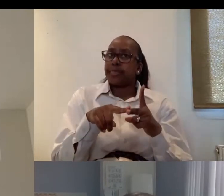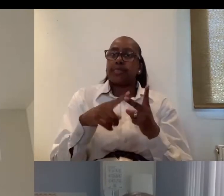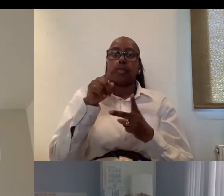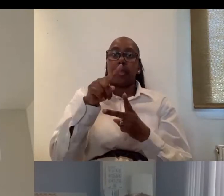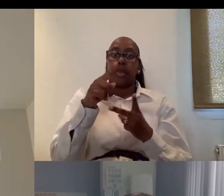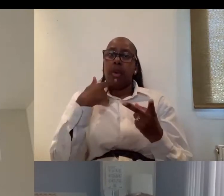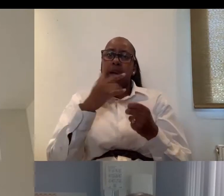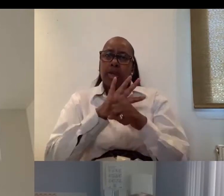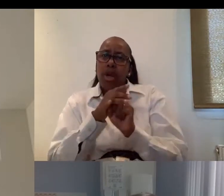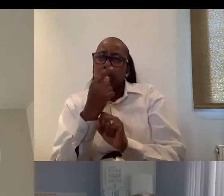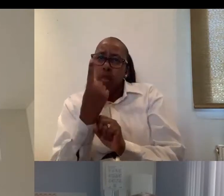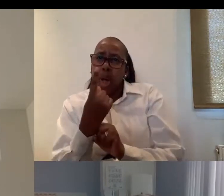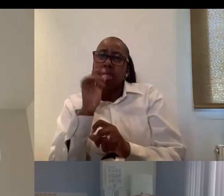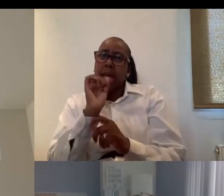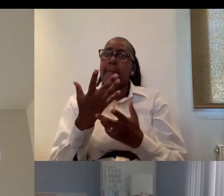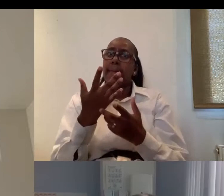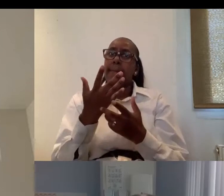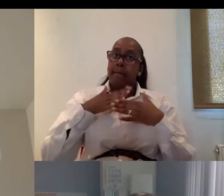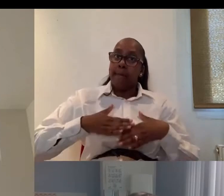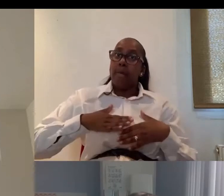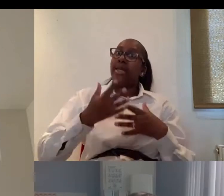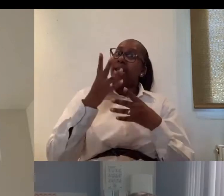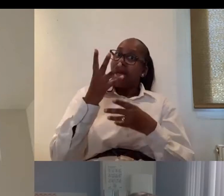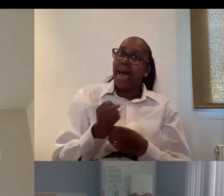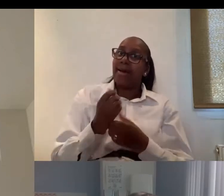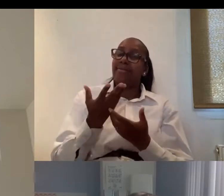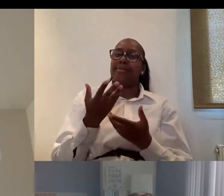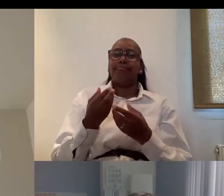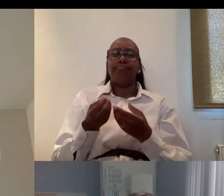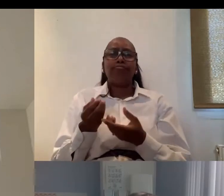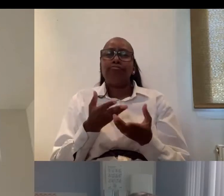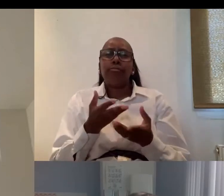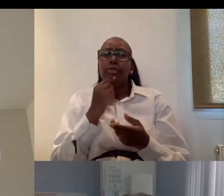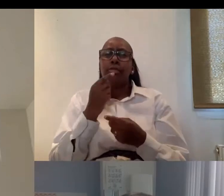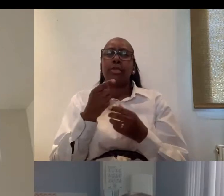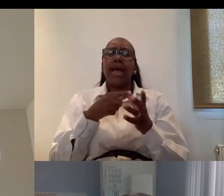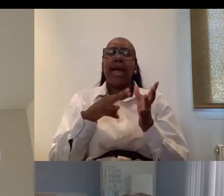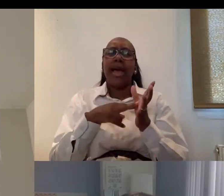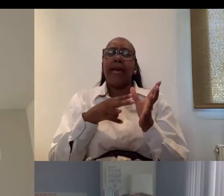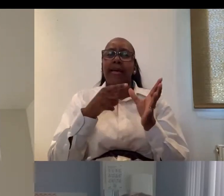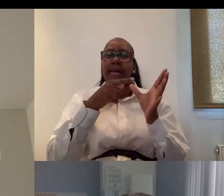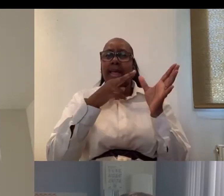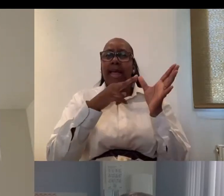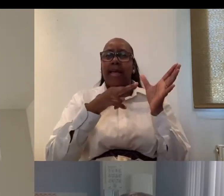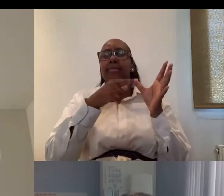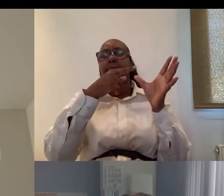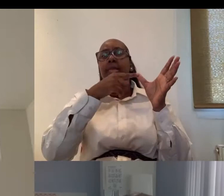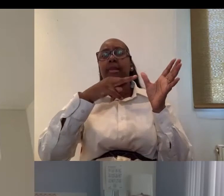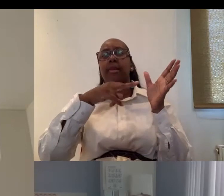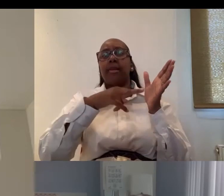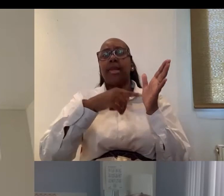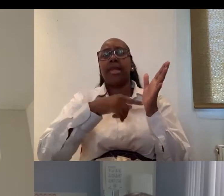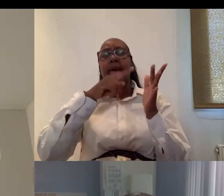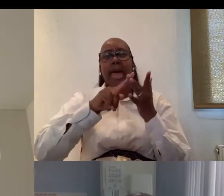if you've had COVID once and your body has produced some antibodies, we don't know at this point how long that protection is going